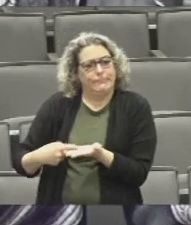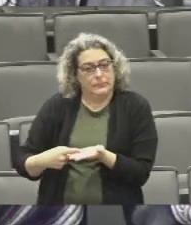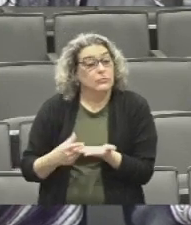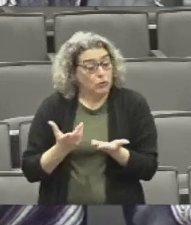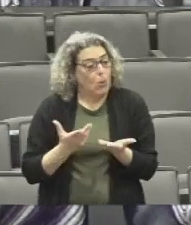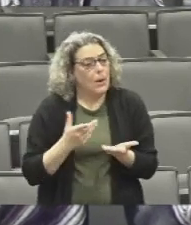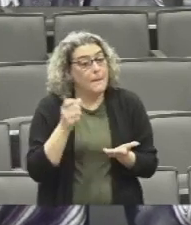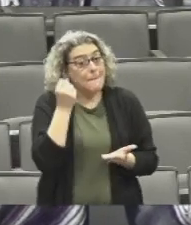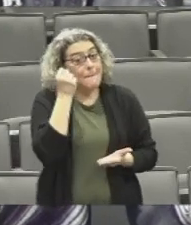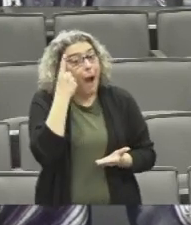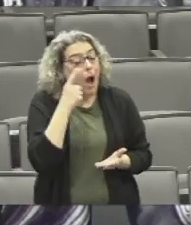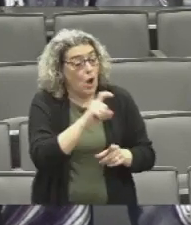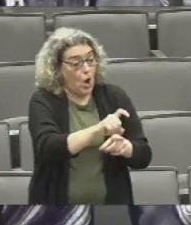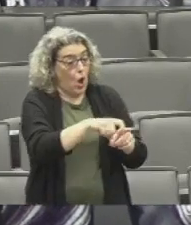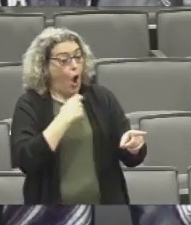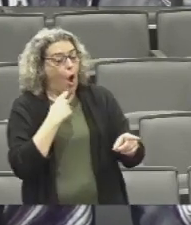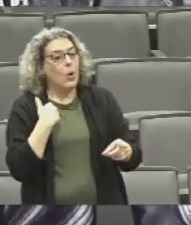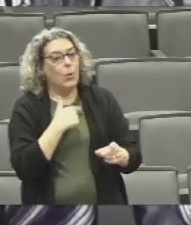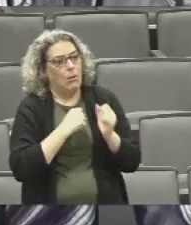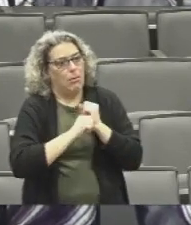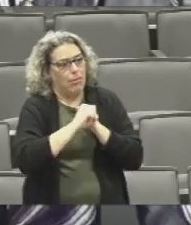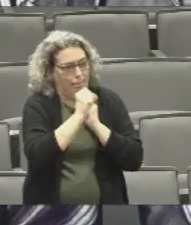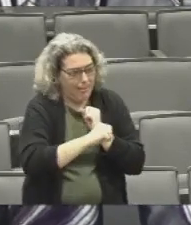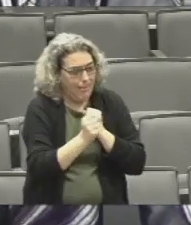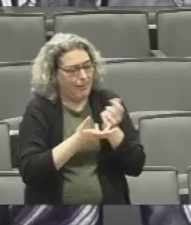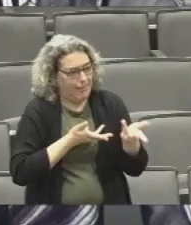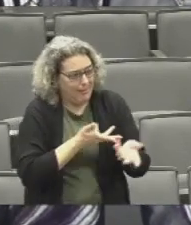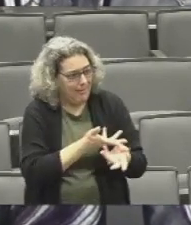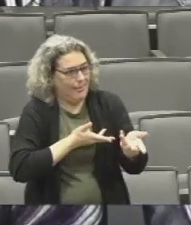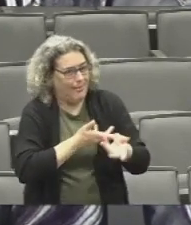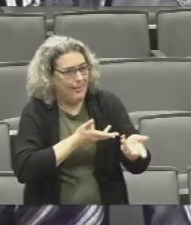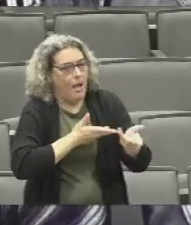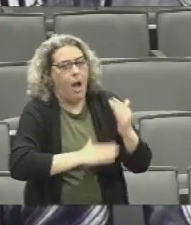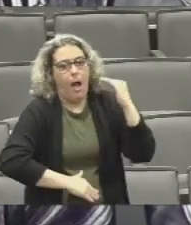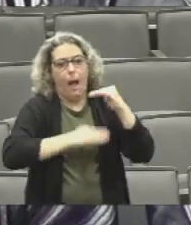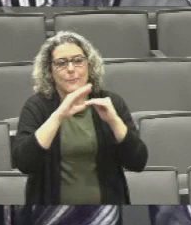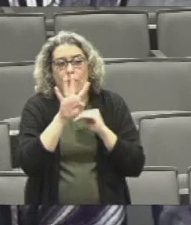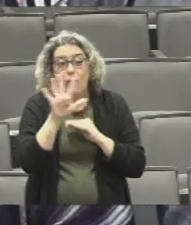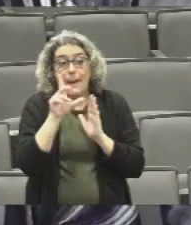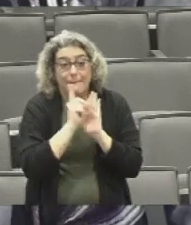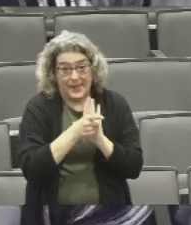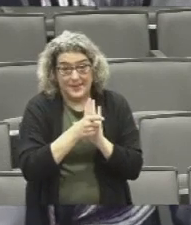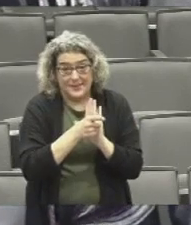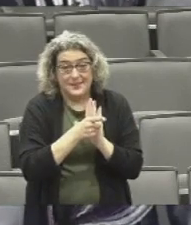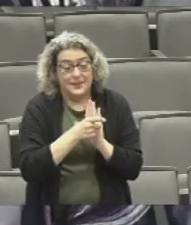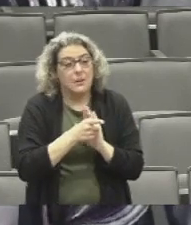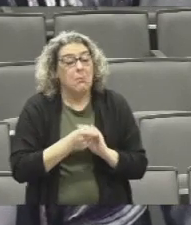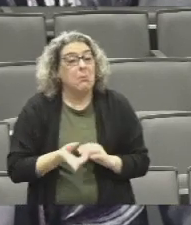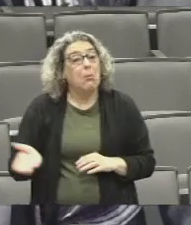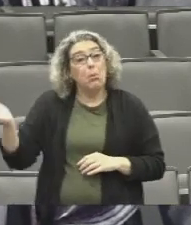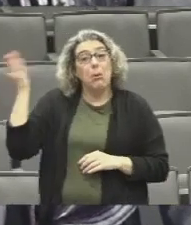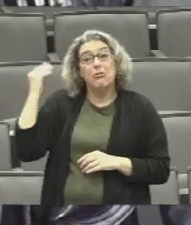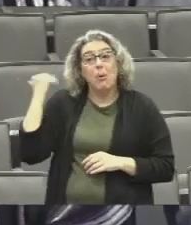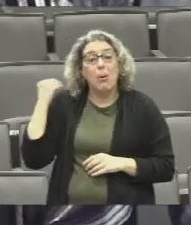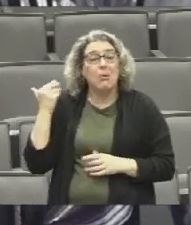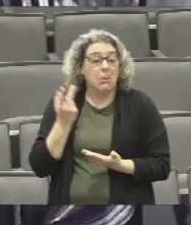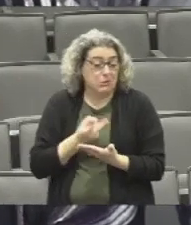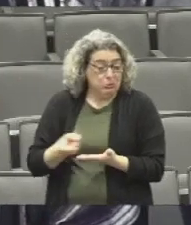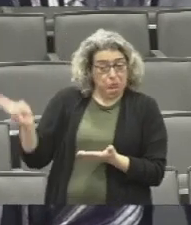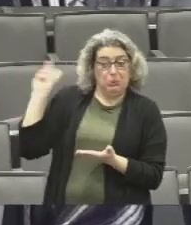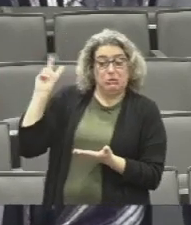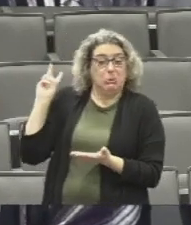can take up to 45 minutes. Where it used to be about, I would say about 2 weeks